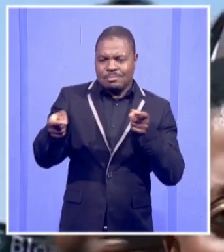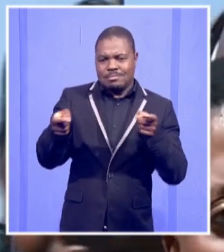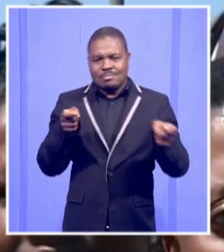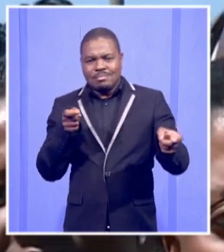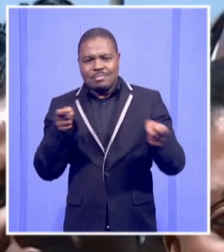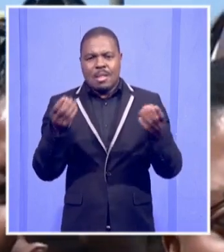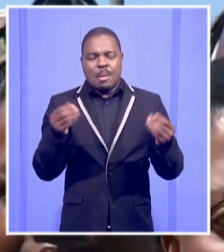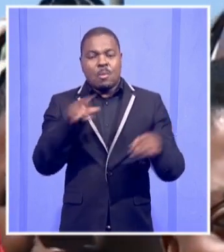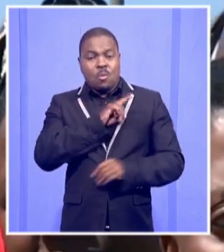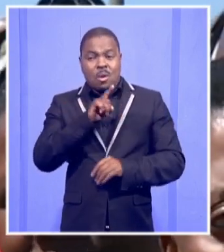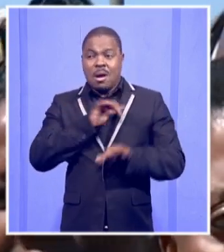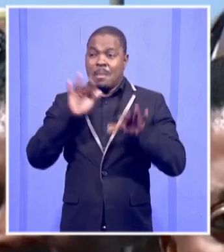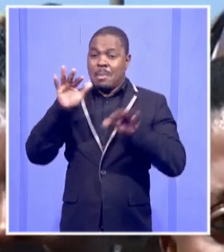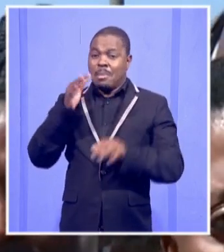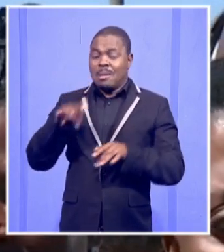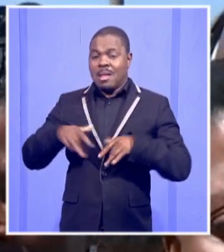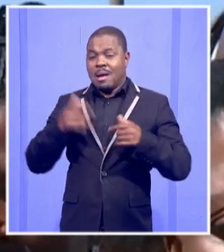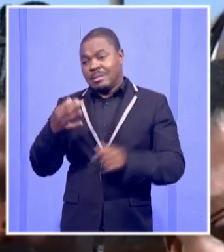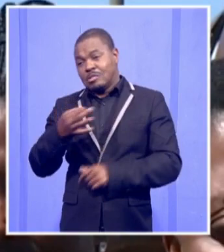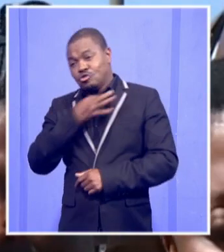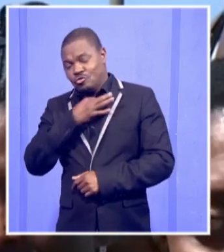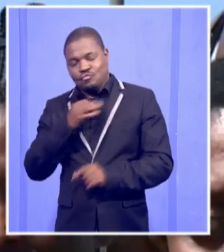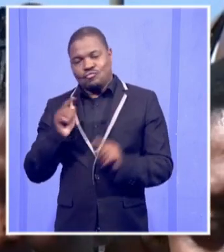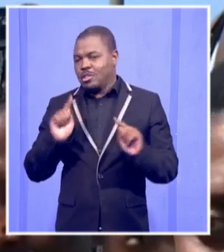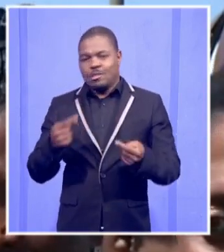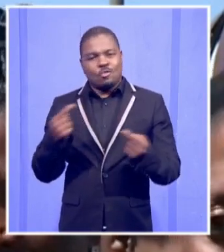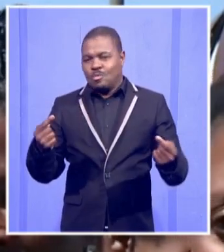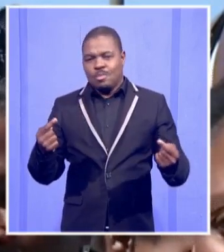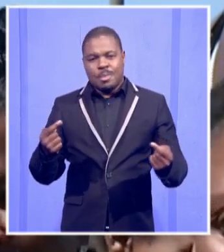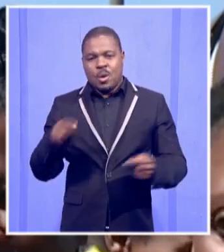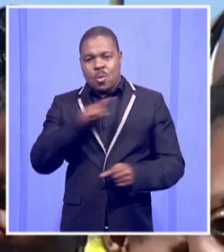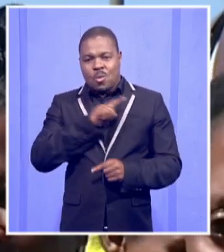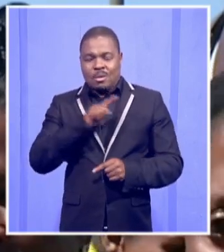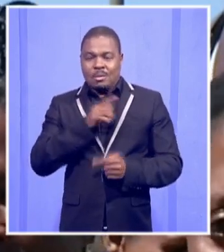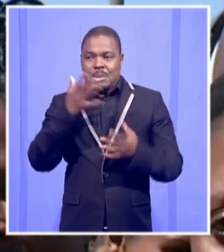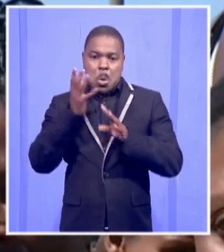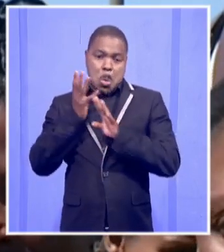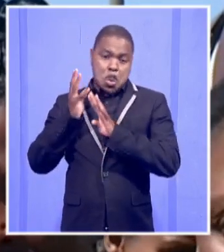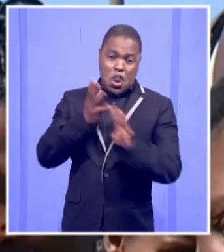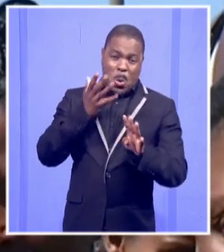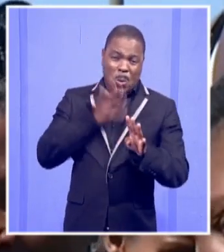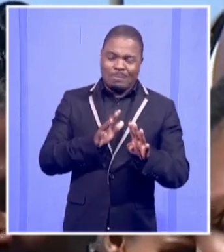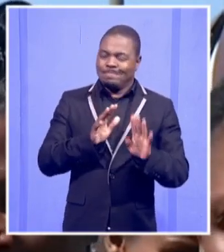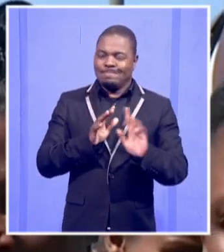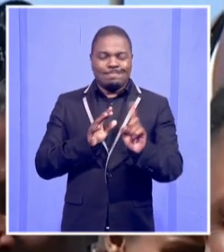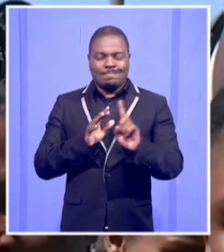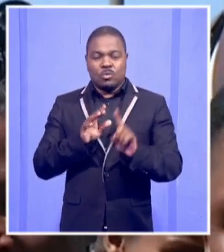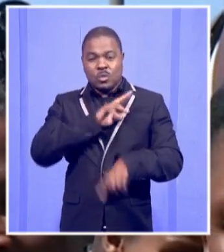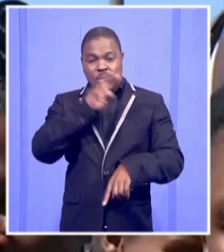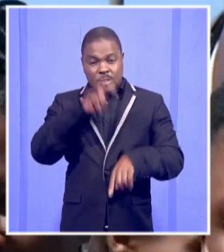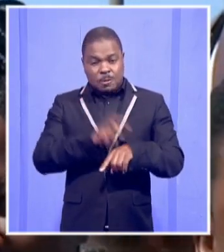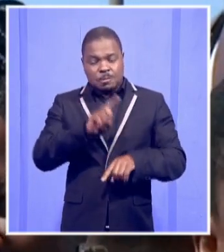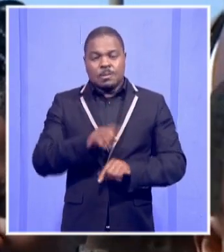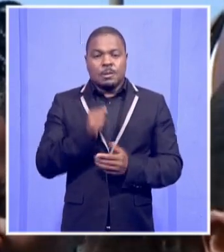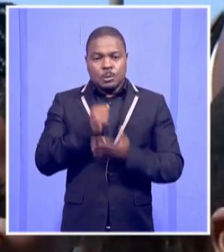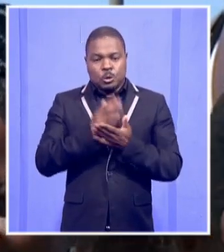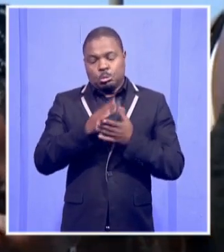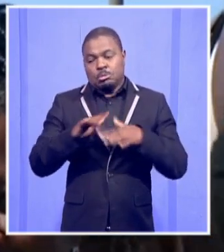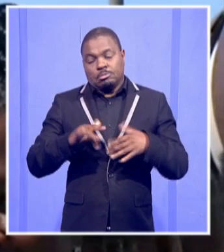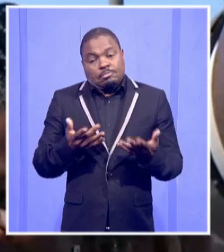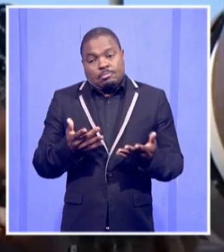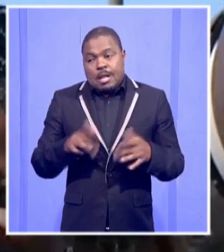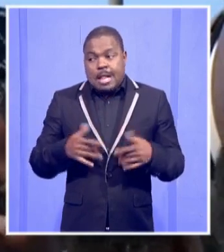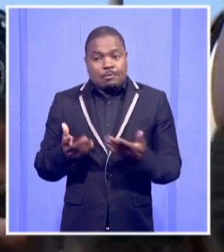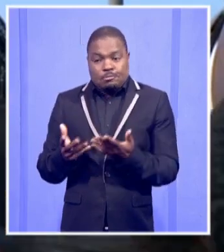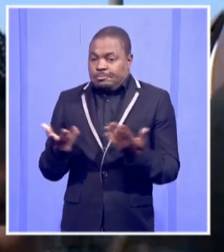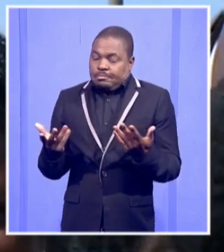lives of people simply because others want to be inside the stadium. So this is what really we'll have to learn to live with,